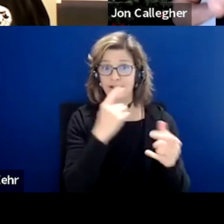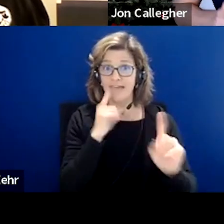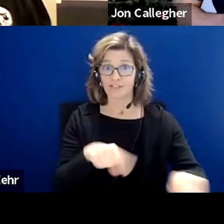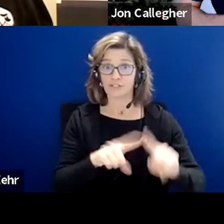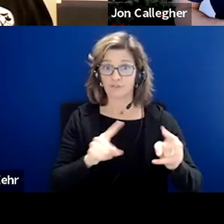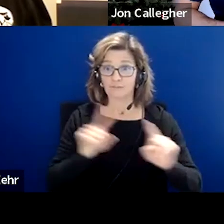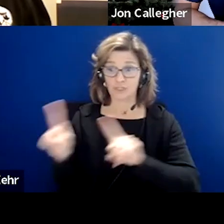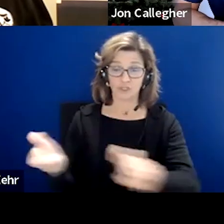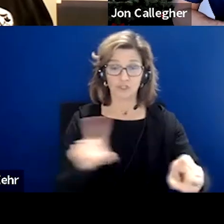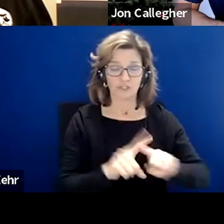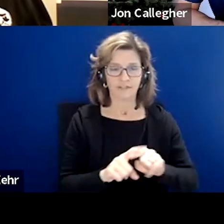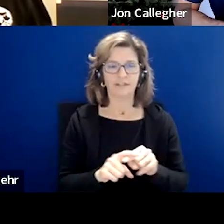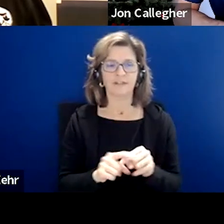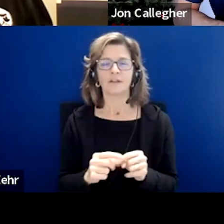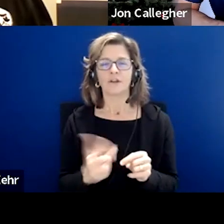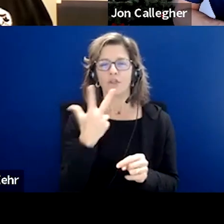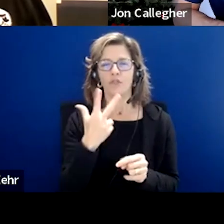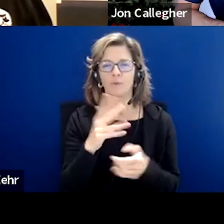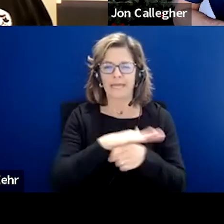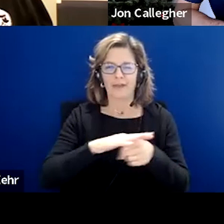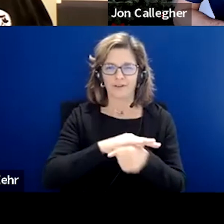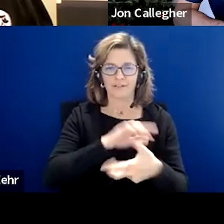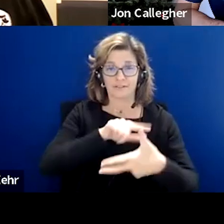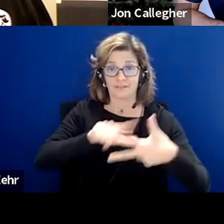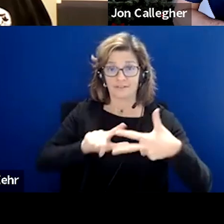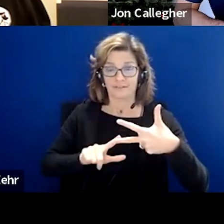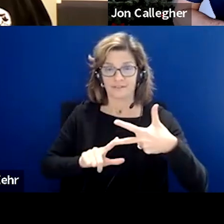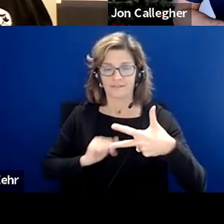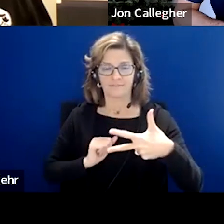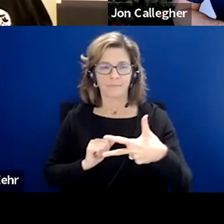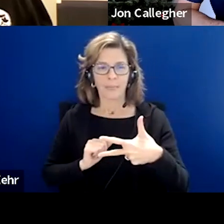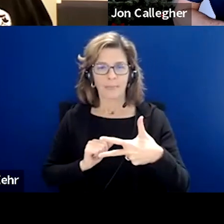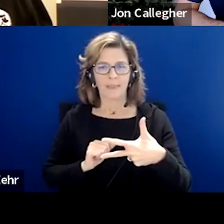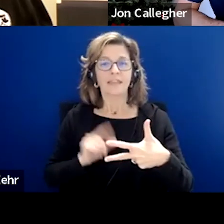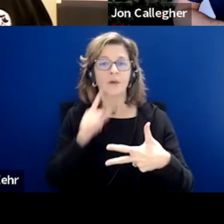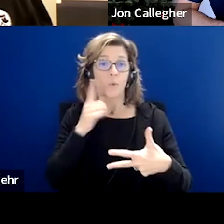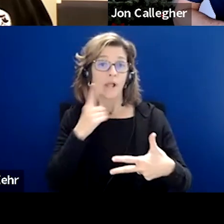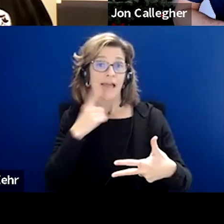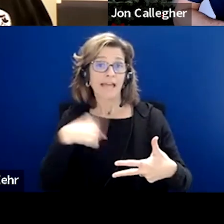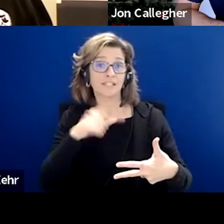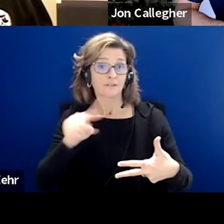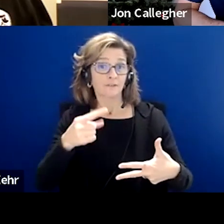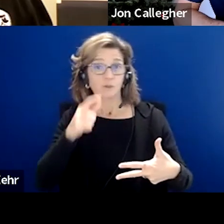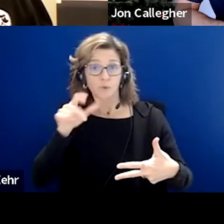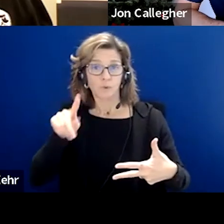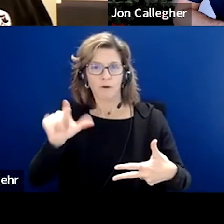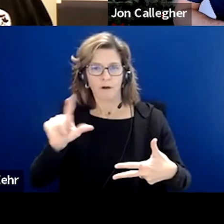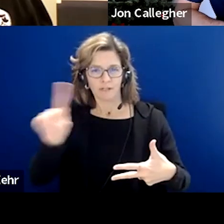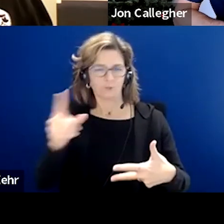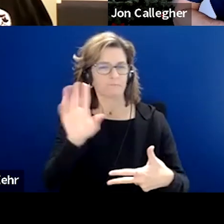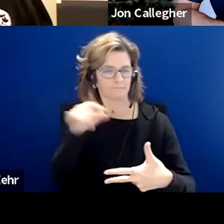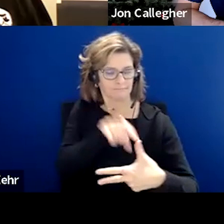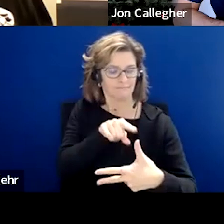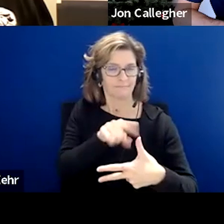2 quotes to emphasize each area. And Paul, I'm going to come to you for your response first. So one